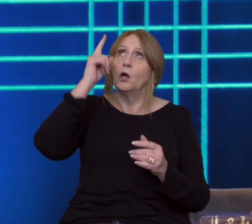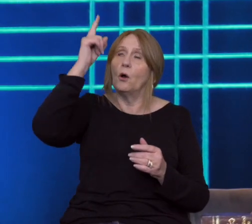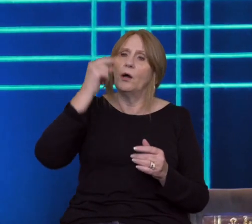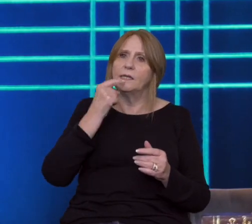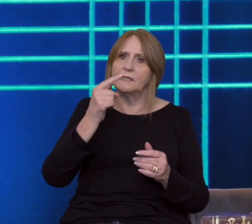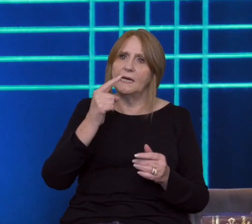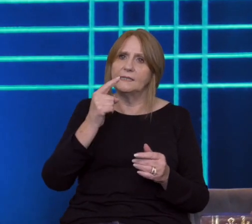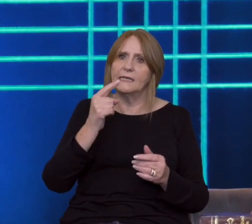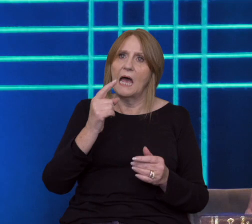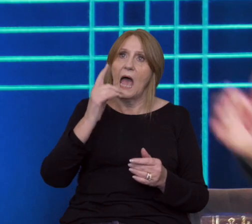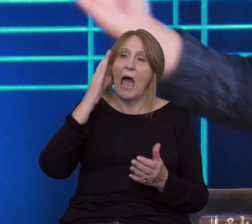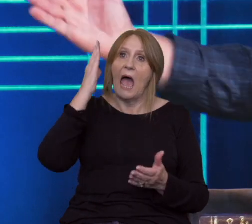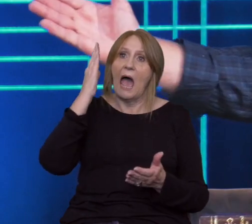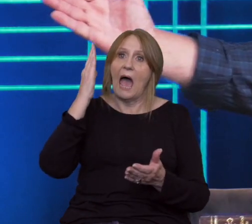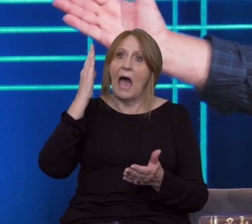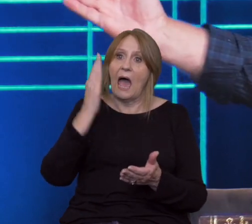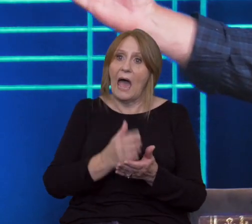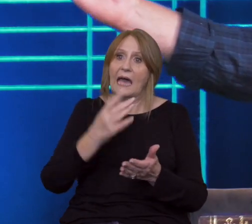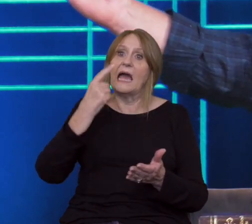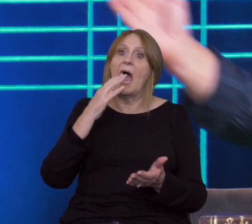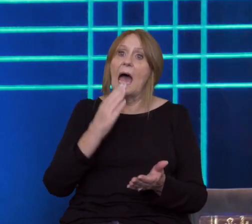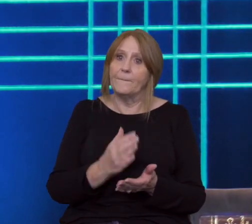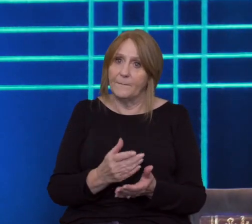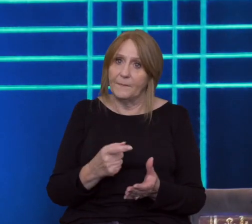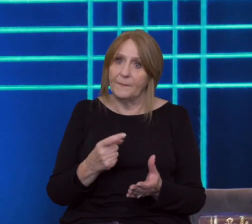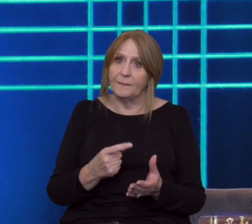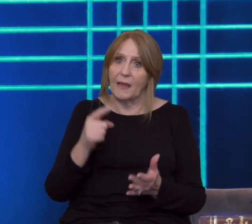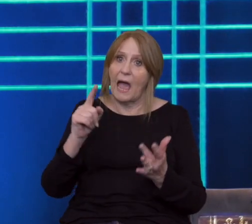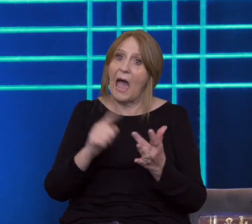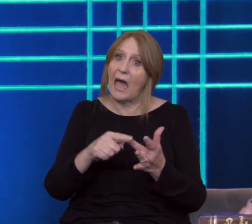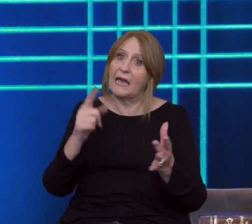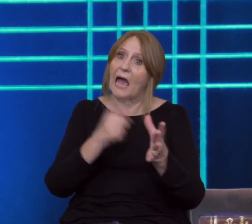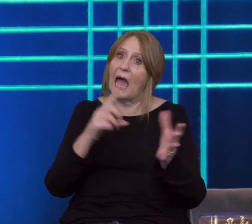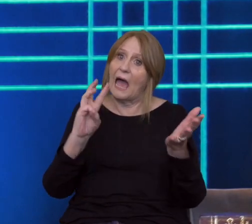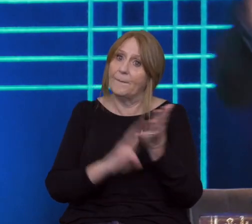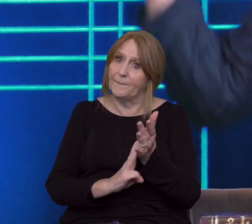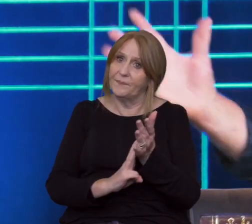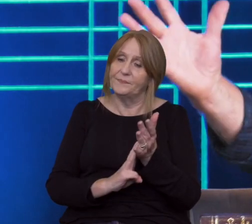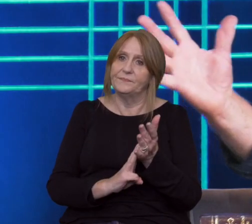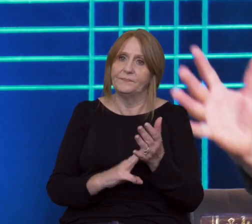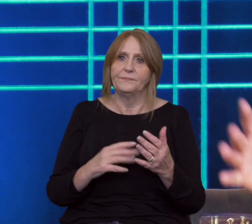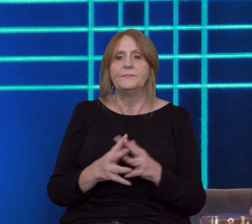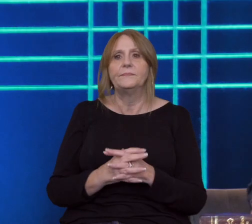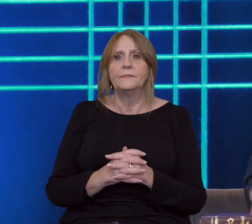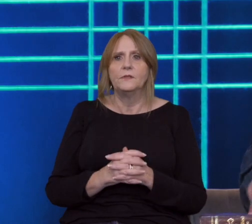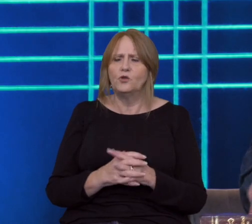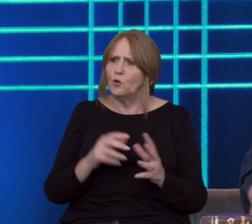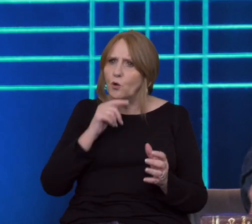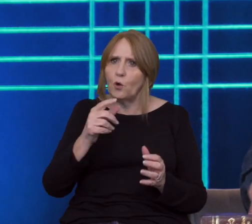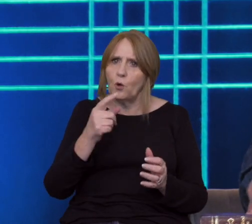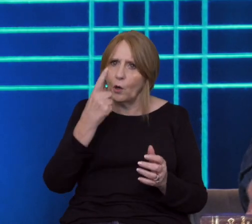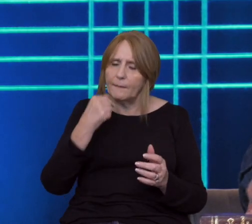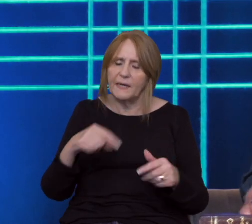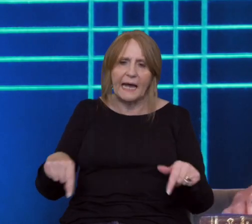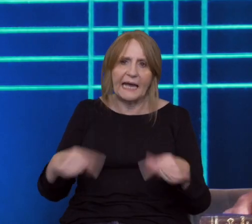is engaged with your life. If God is for us, who then can be against us? Or what can be